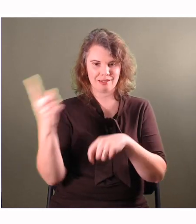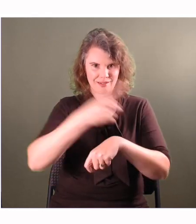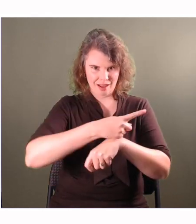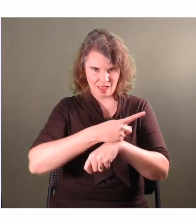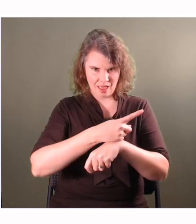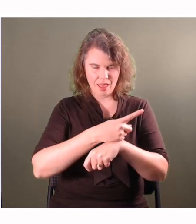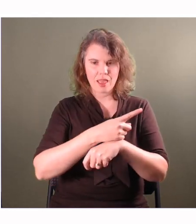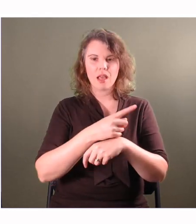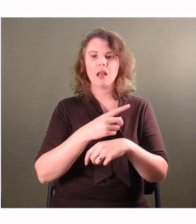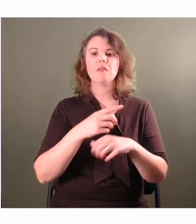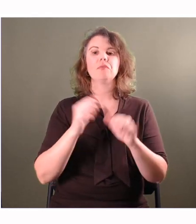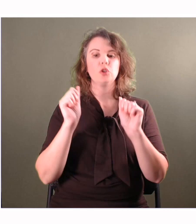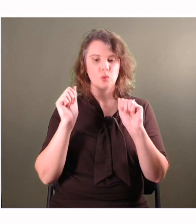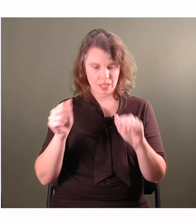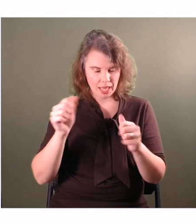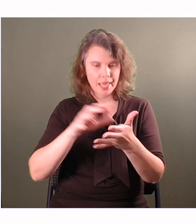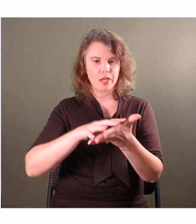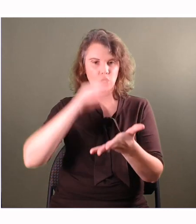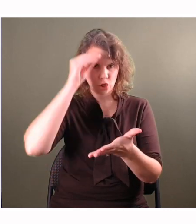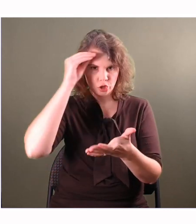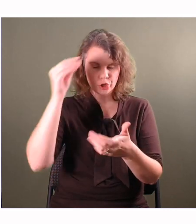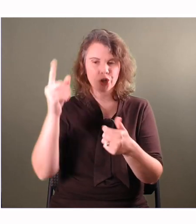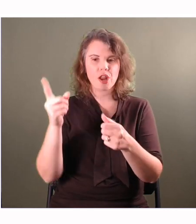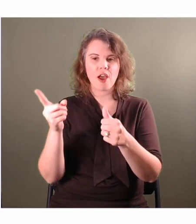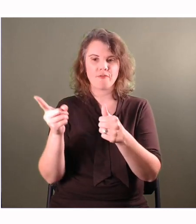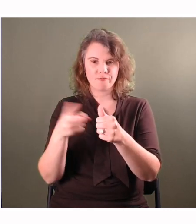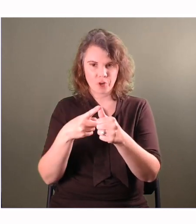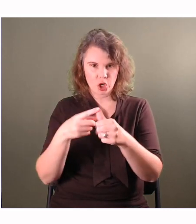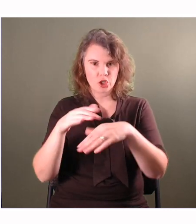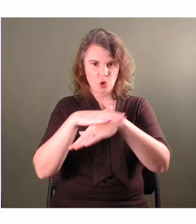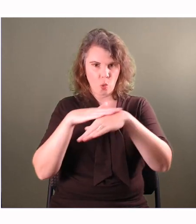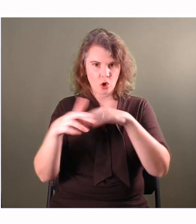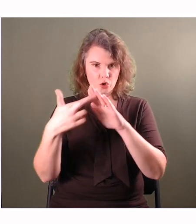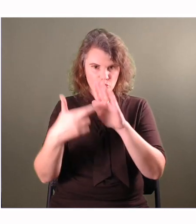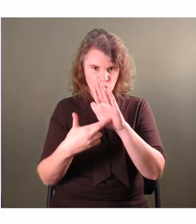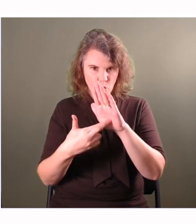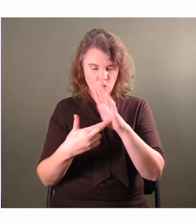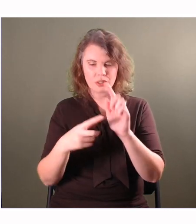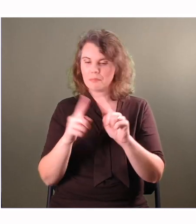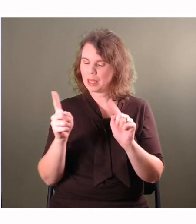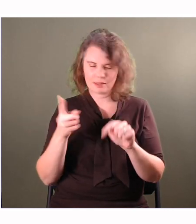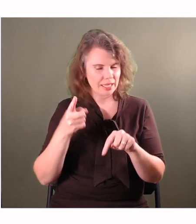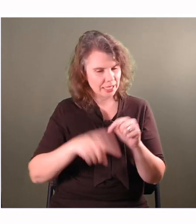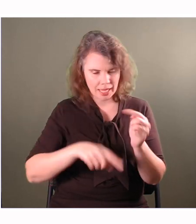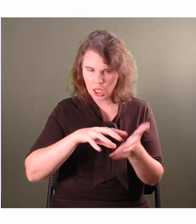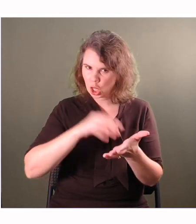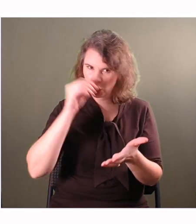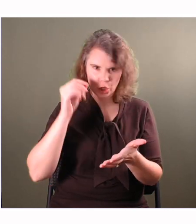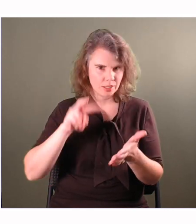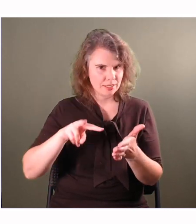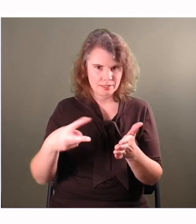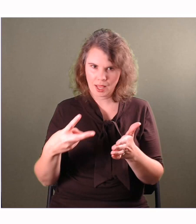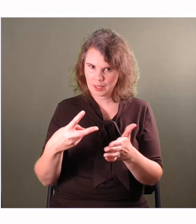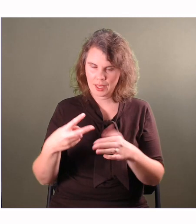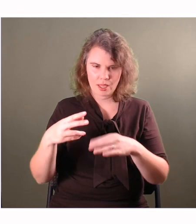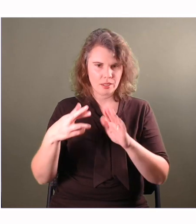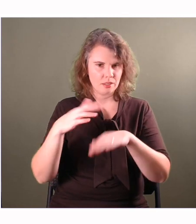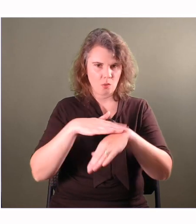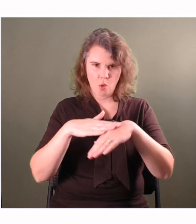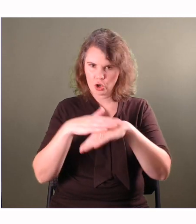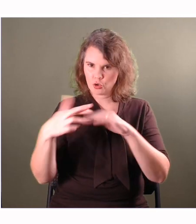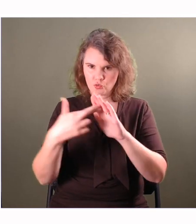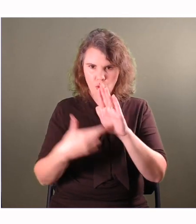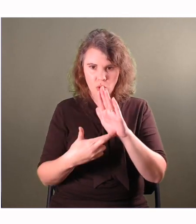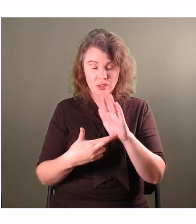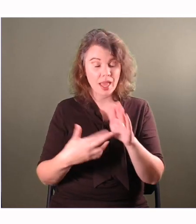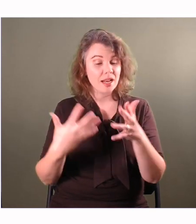learn first-order rules, and they can't learn second-order rules, or at least they don't give any evidence of learning the second-order rules.